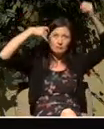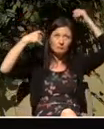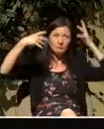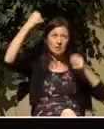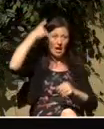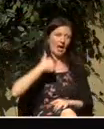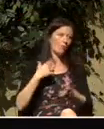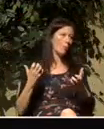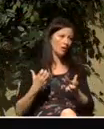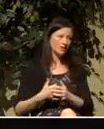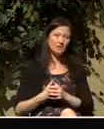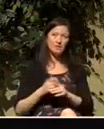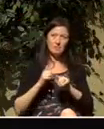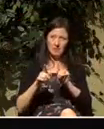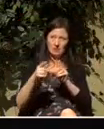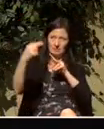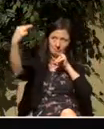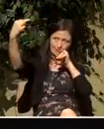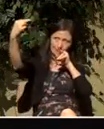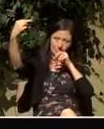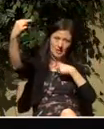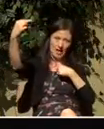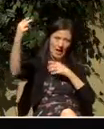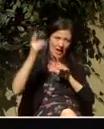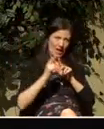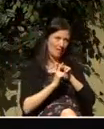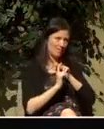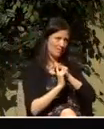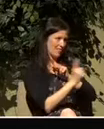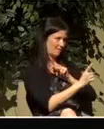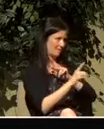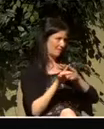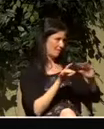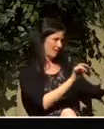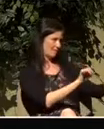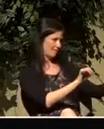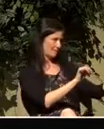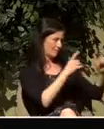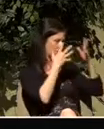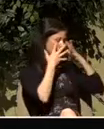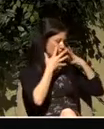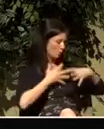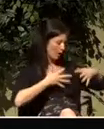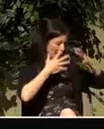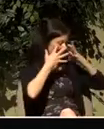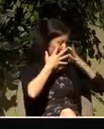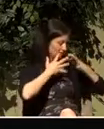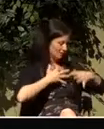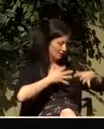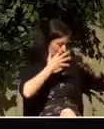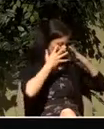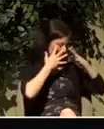I left the courtyard weeping bitter tears.